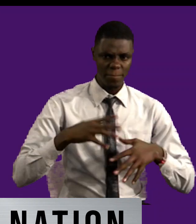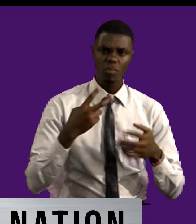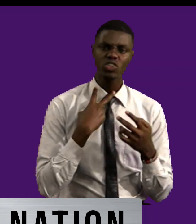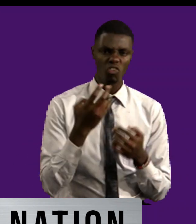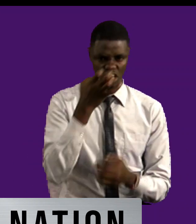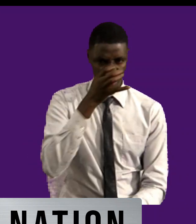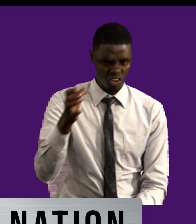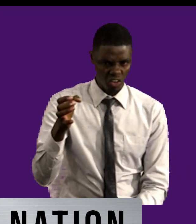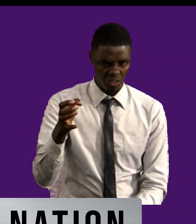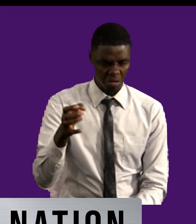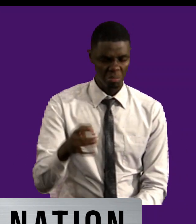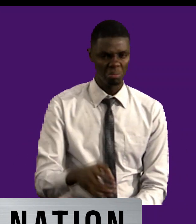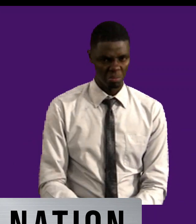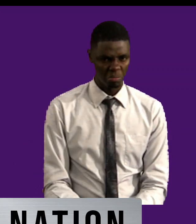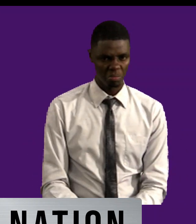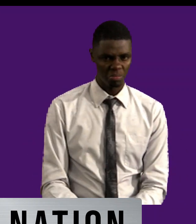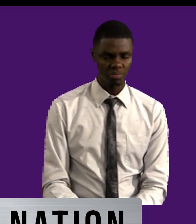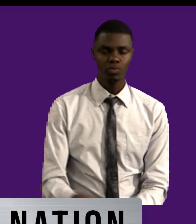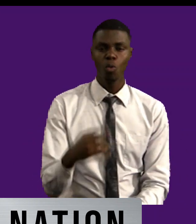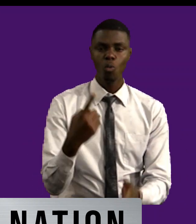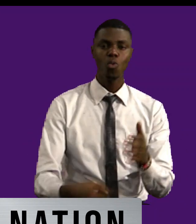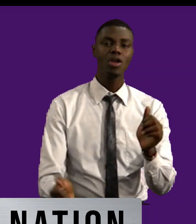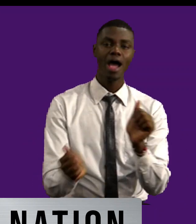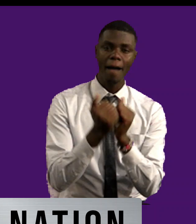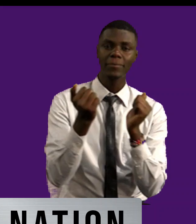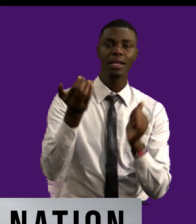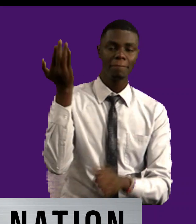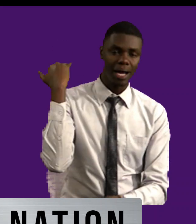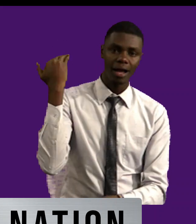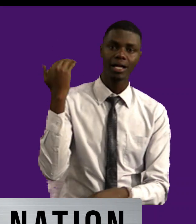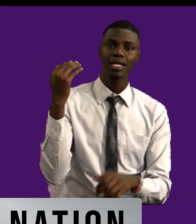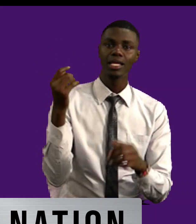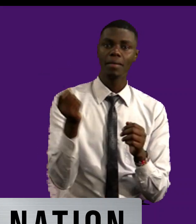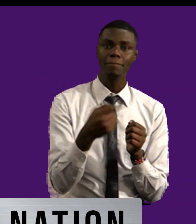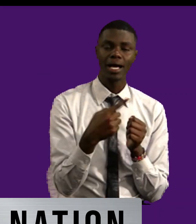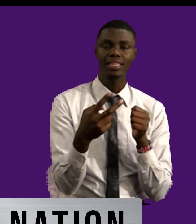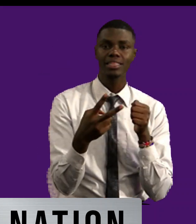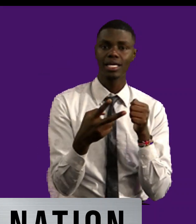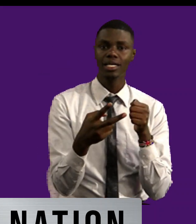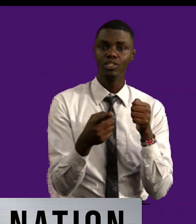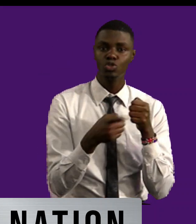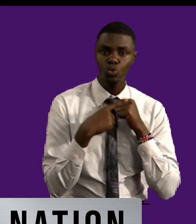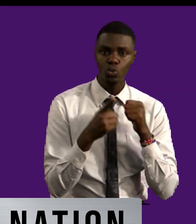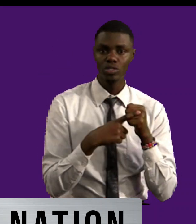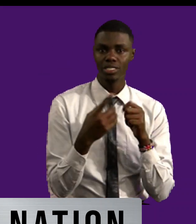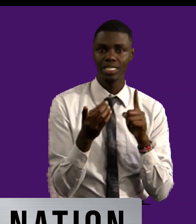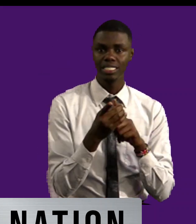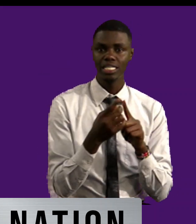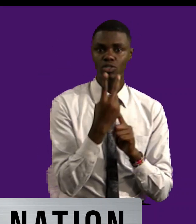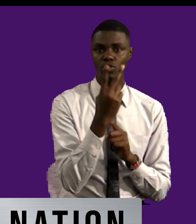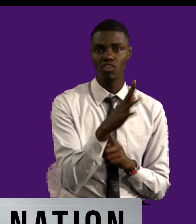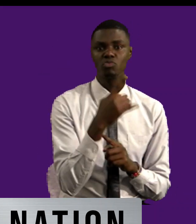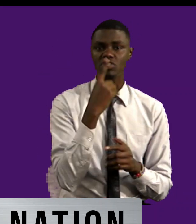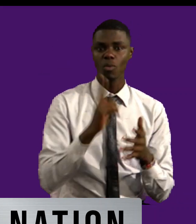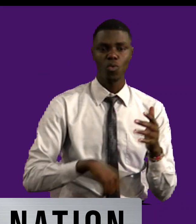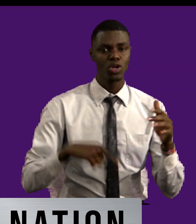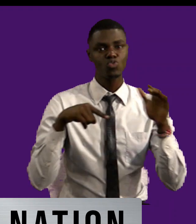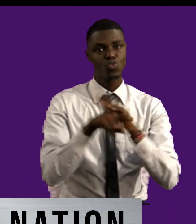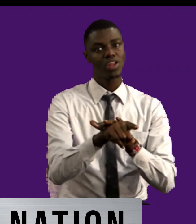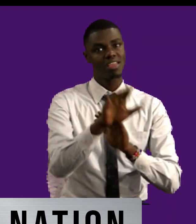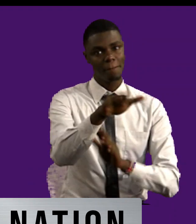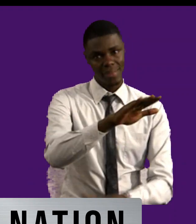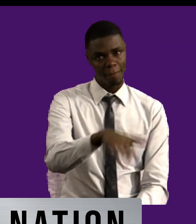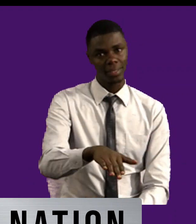voice, what happened back in June 25th, when we said occupy the